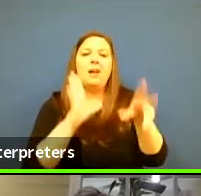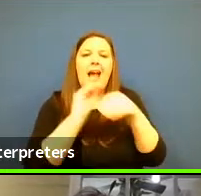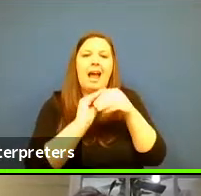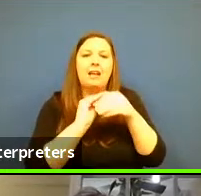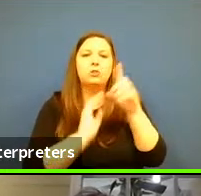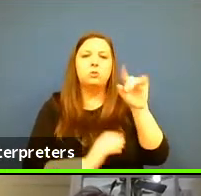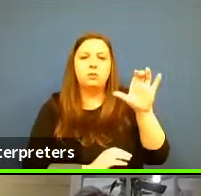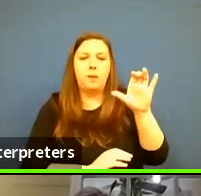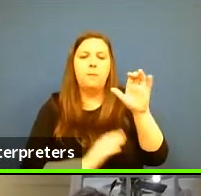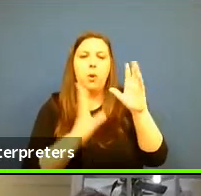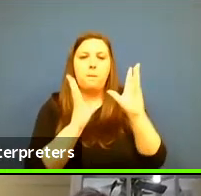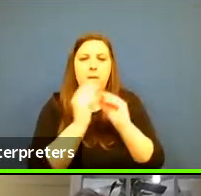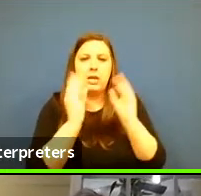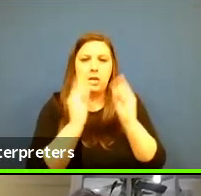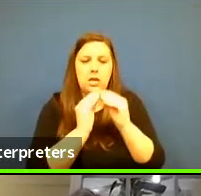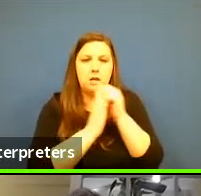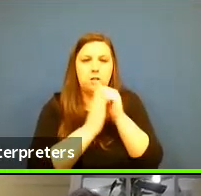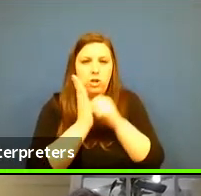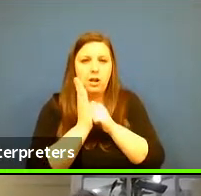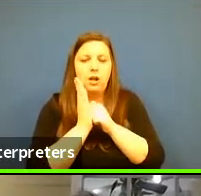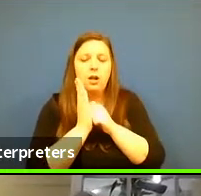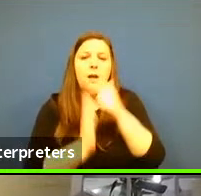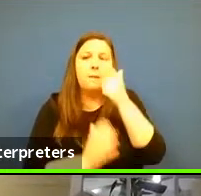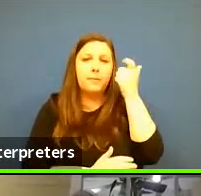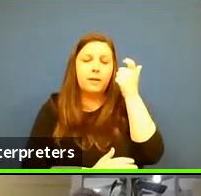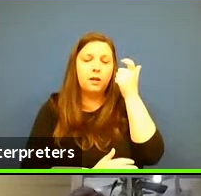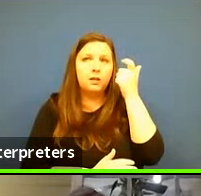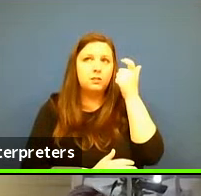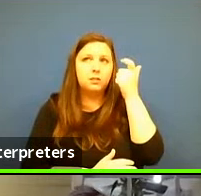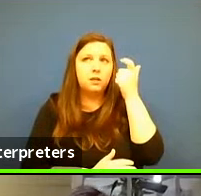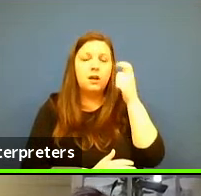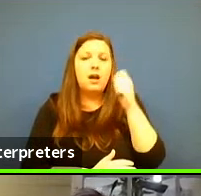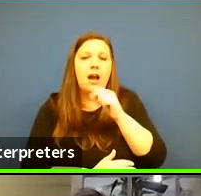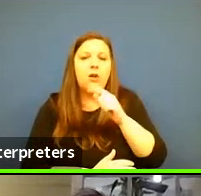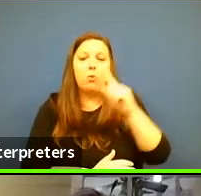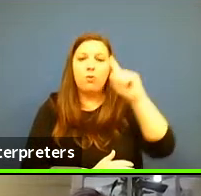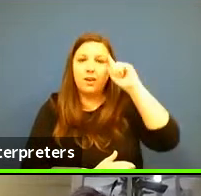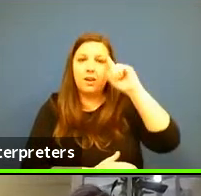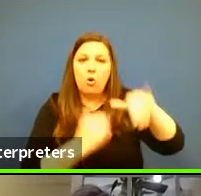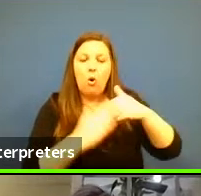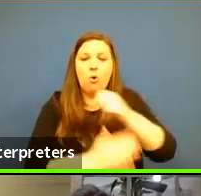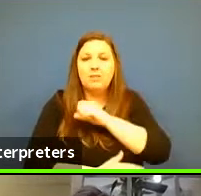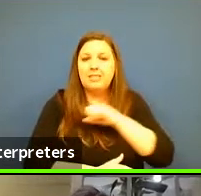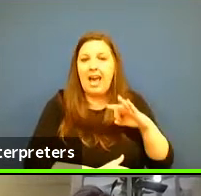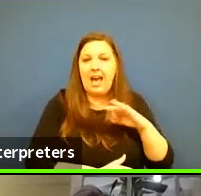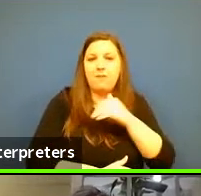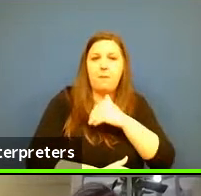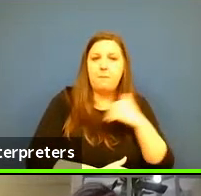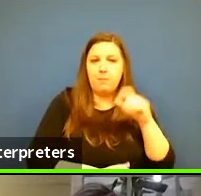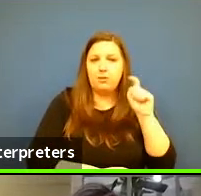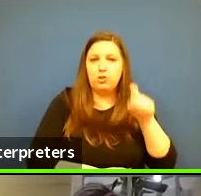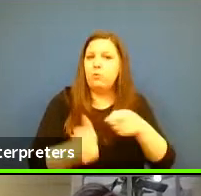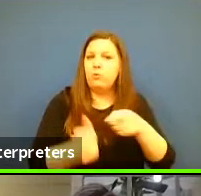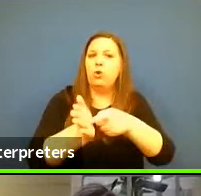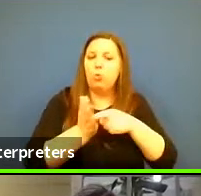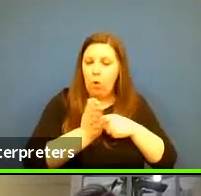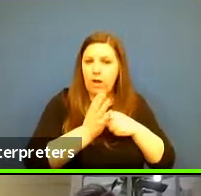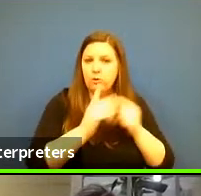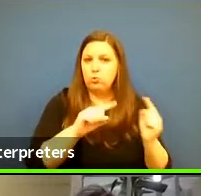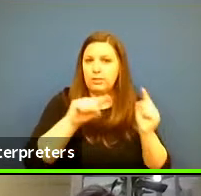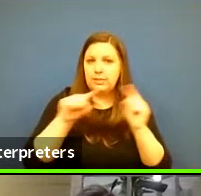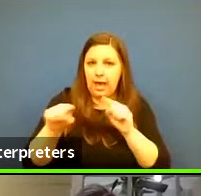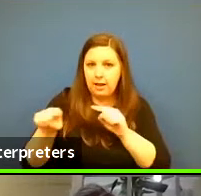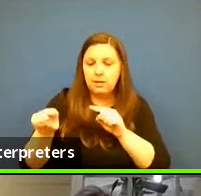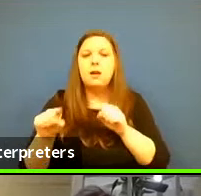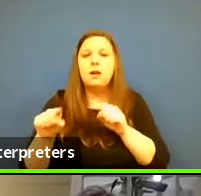because I do think, like, for instance, I don't think all staff members should be required to be at the meetings.